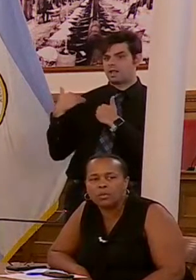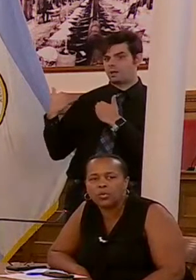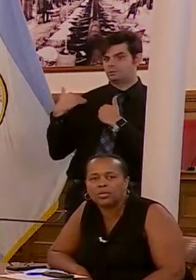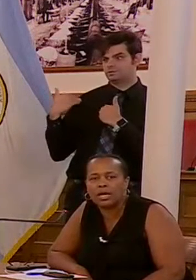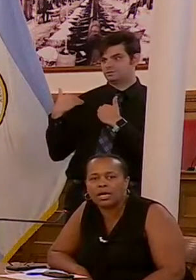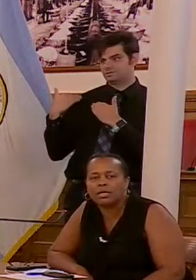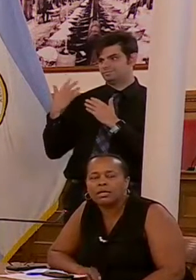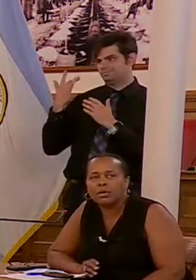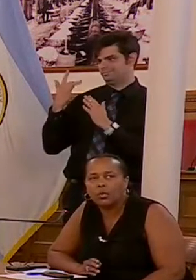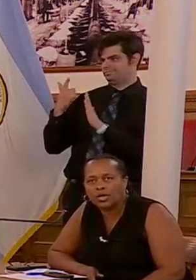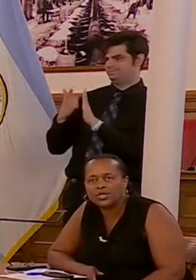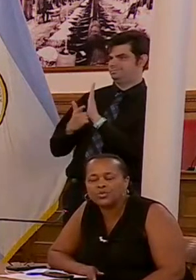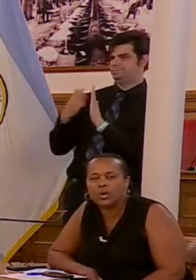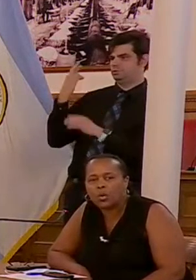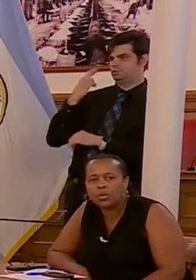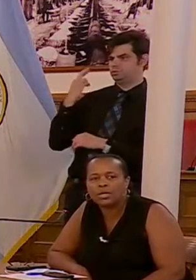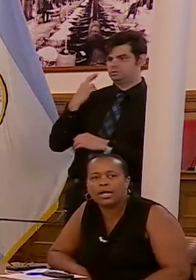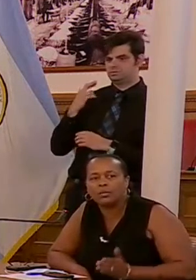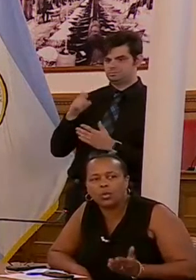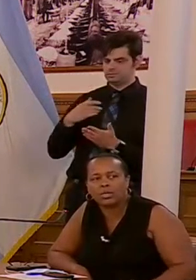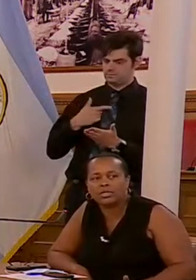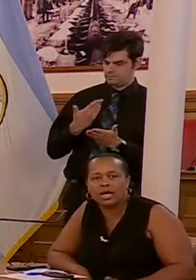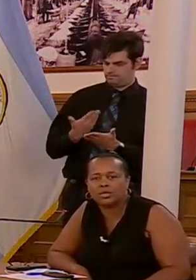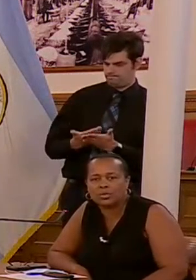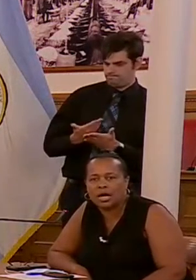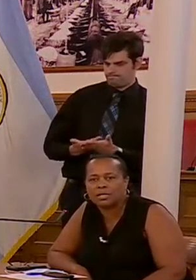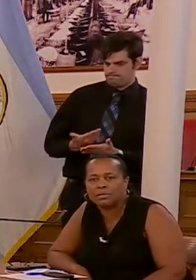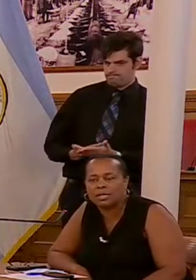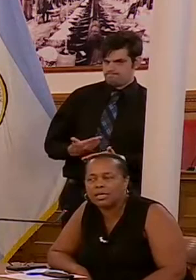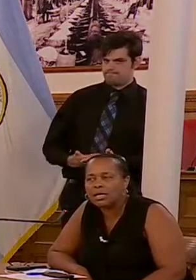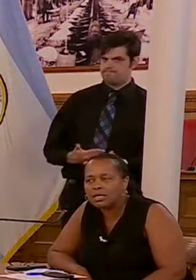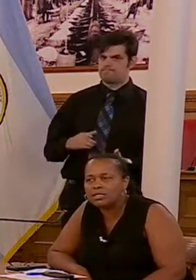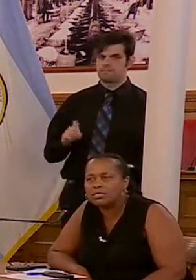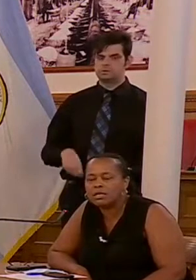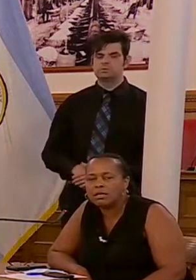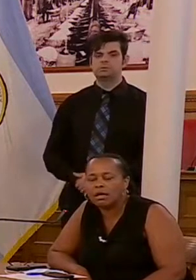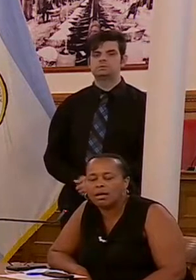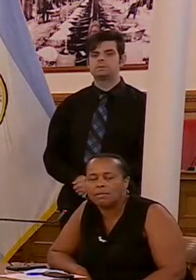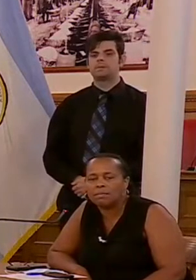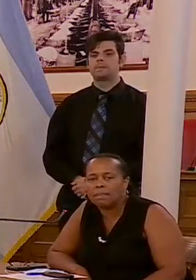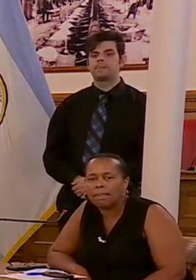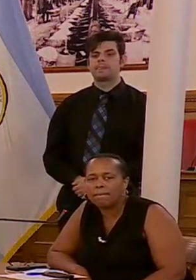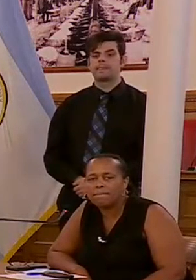it is important that what is recorded and what is actually documented is